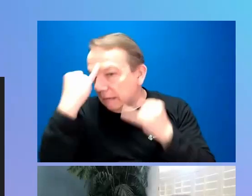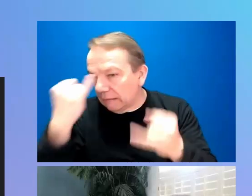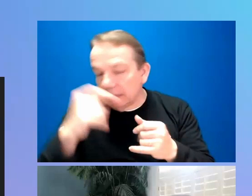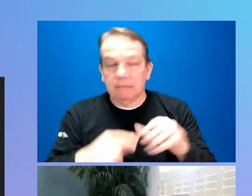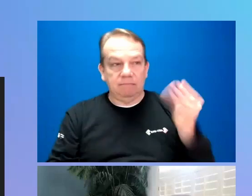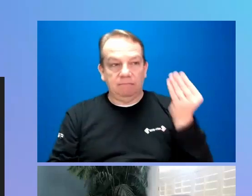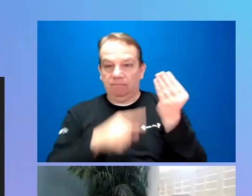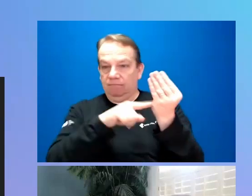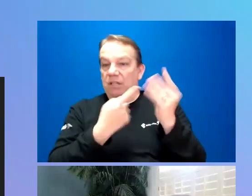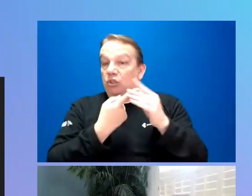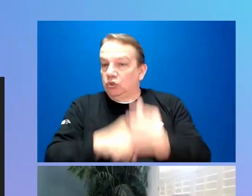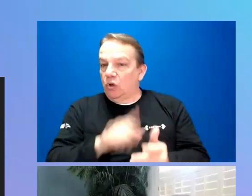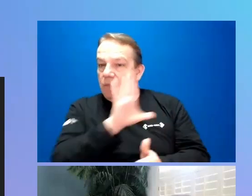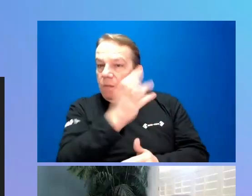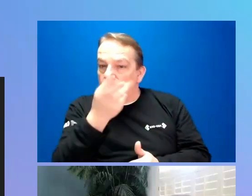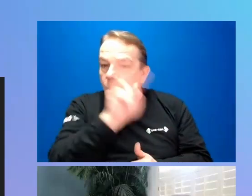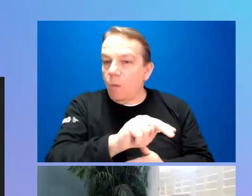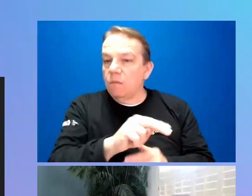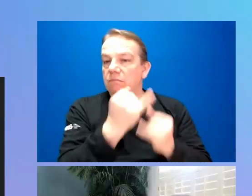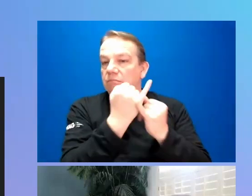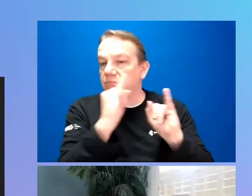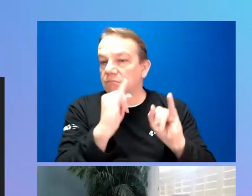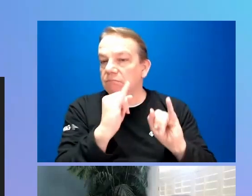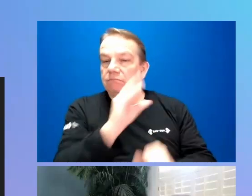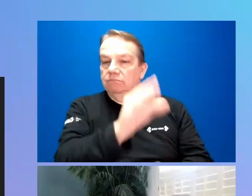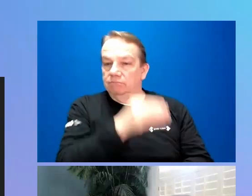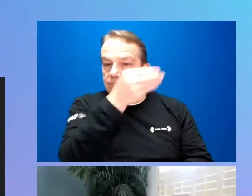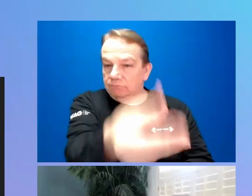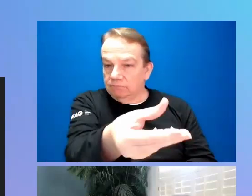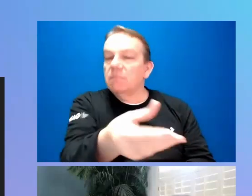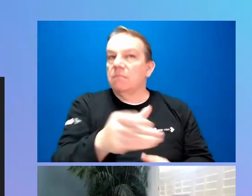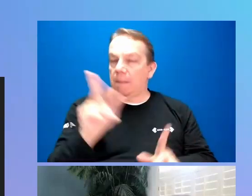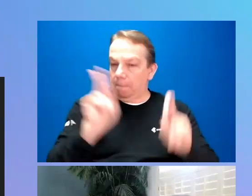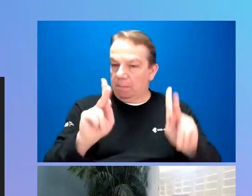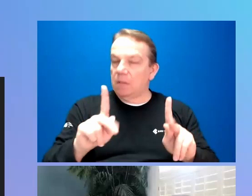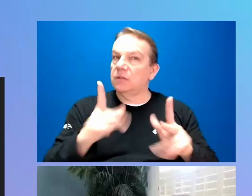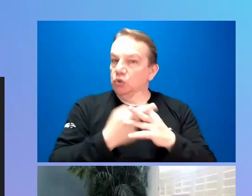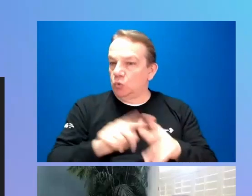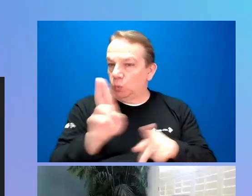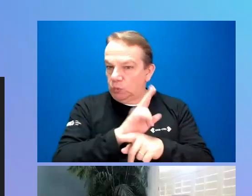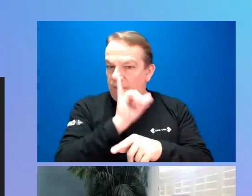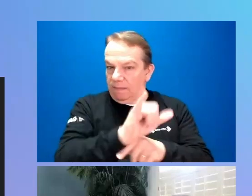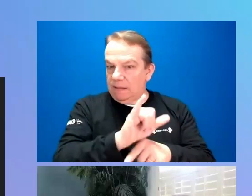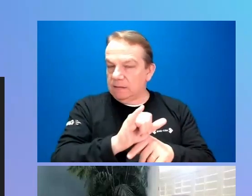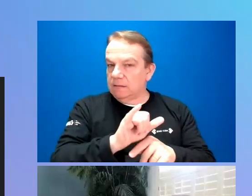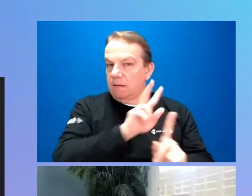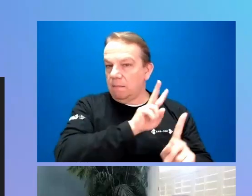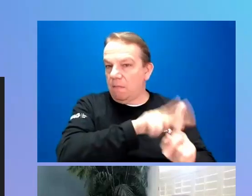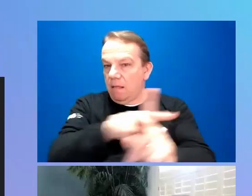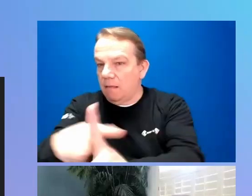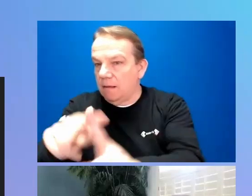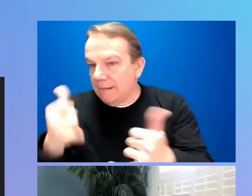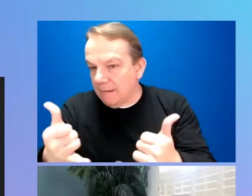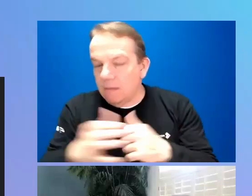its own document, as a standalone update that people could start adopting, and publish a number of